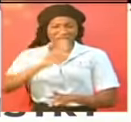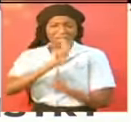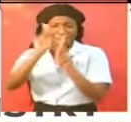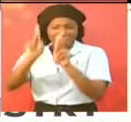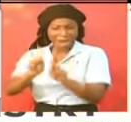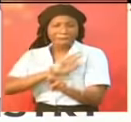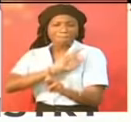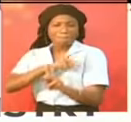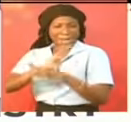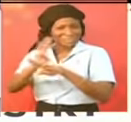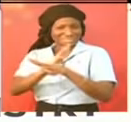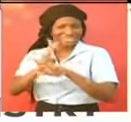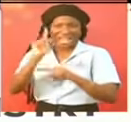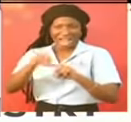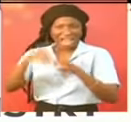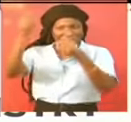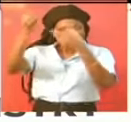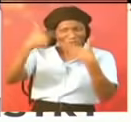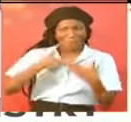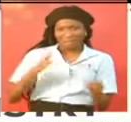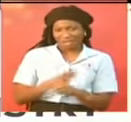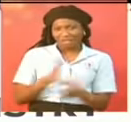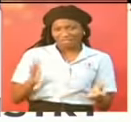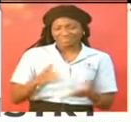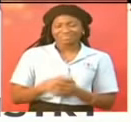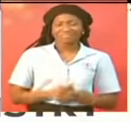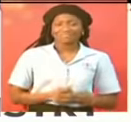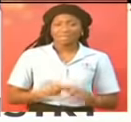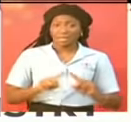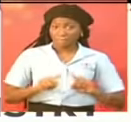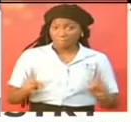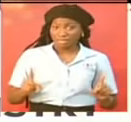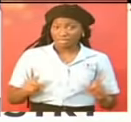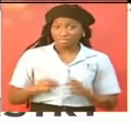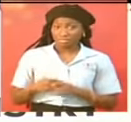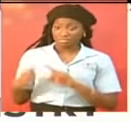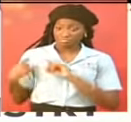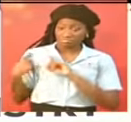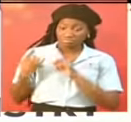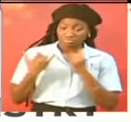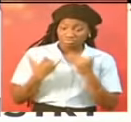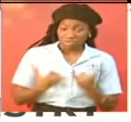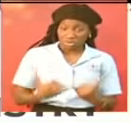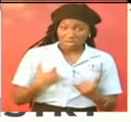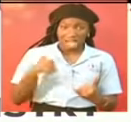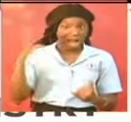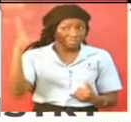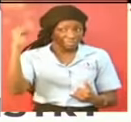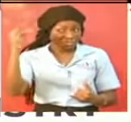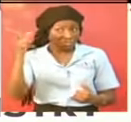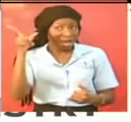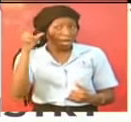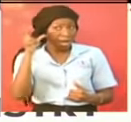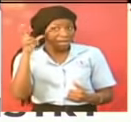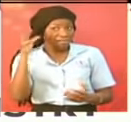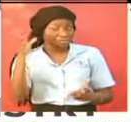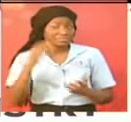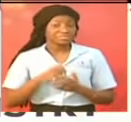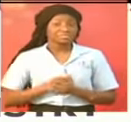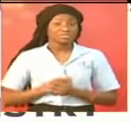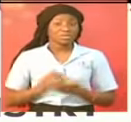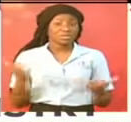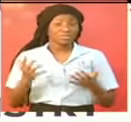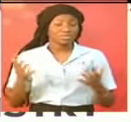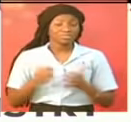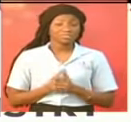occur. But so far what we've seen of the ones that have been reported by mouth, verbally, that is the ones that would have had